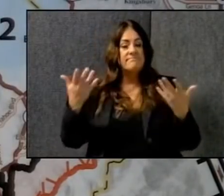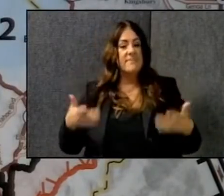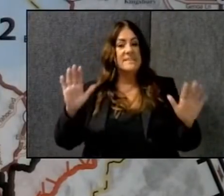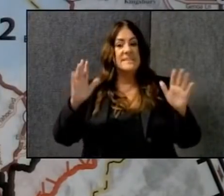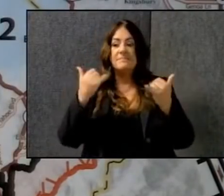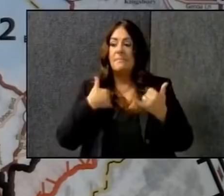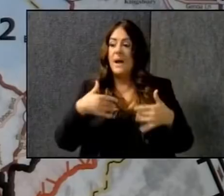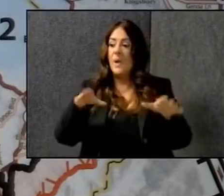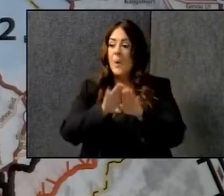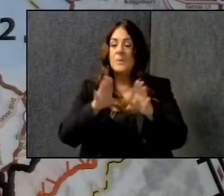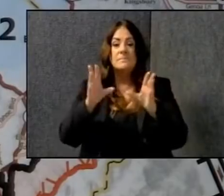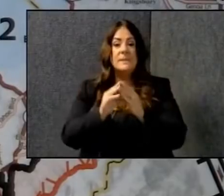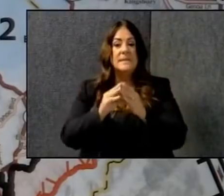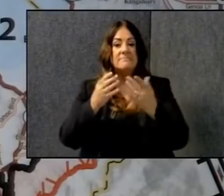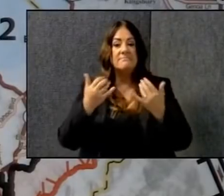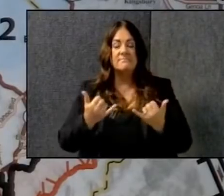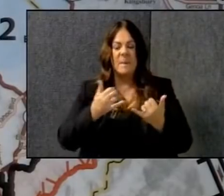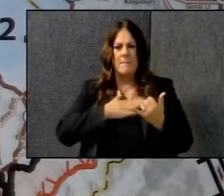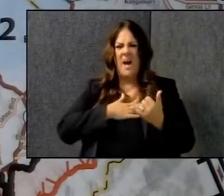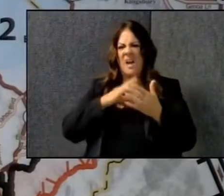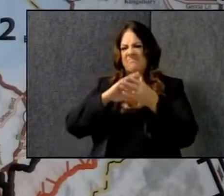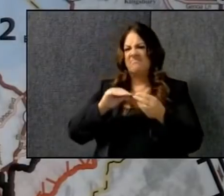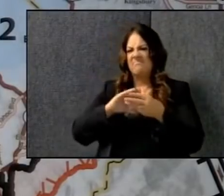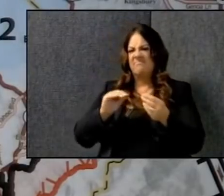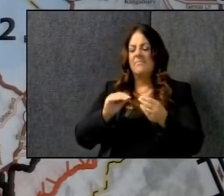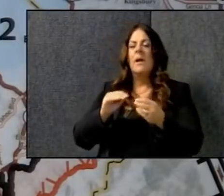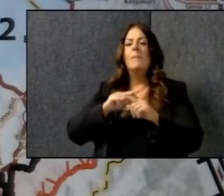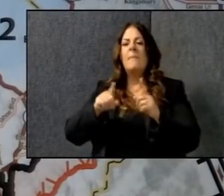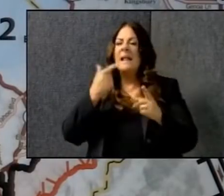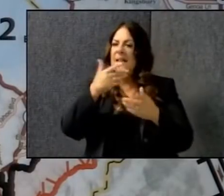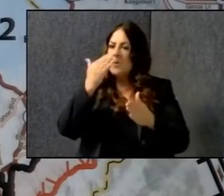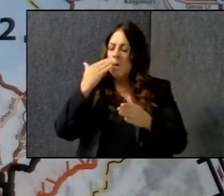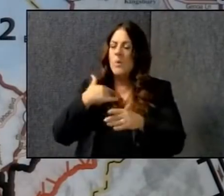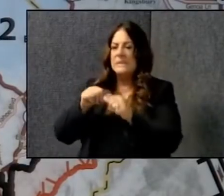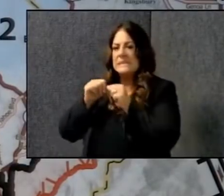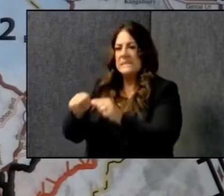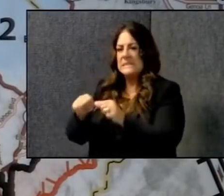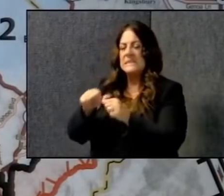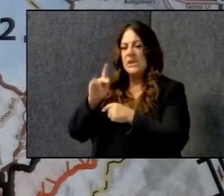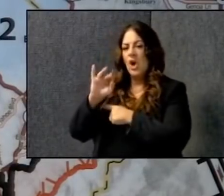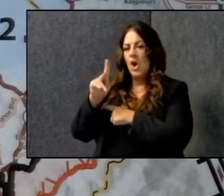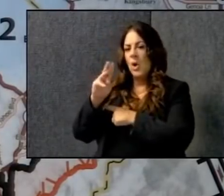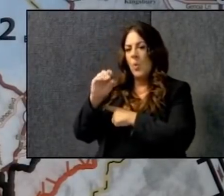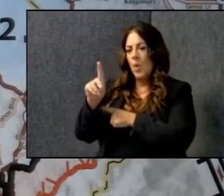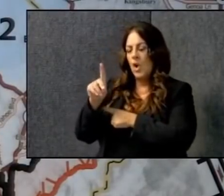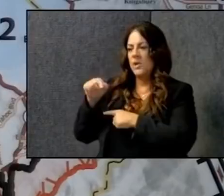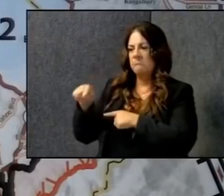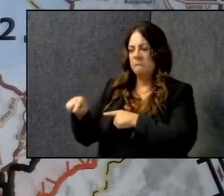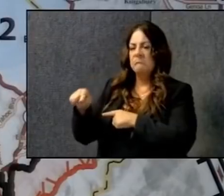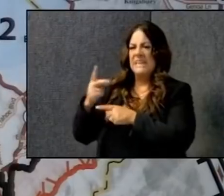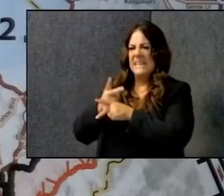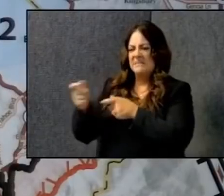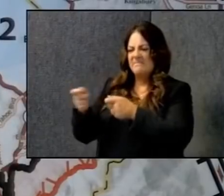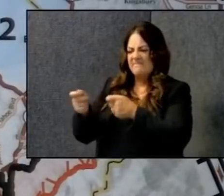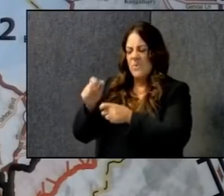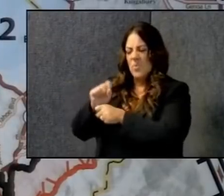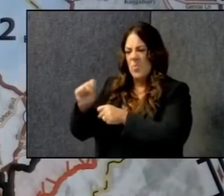today. Tomorrow's much of the same, really focusing in on trying to get the fire secured down here around the Kirkwood area and then up here